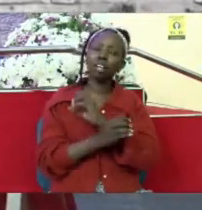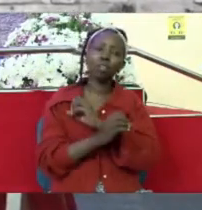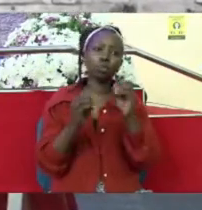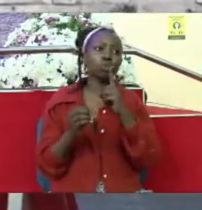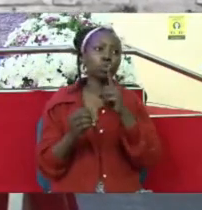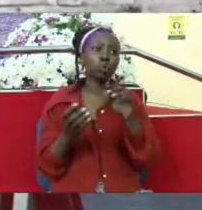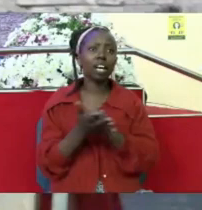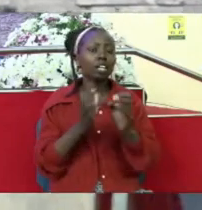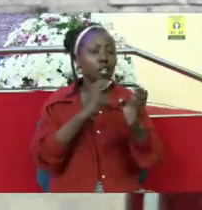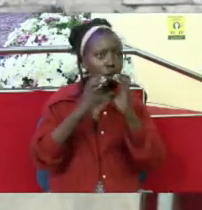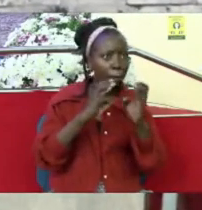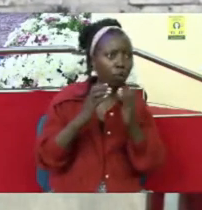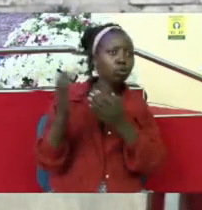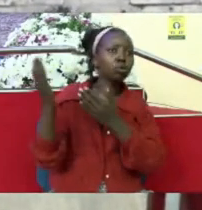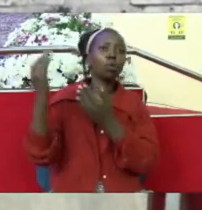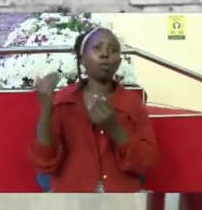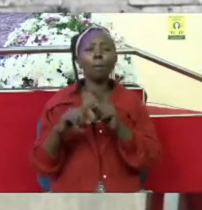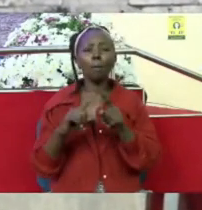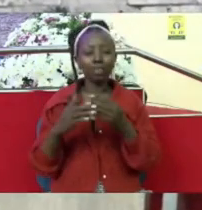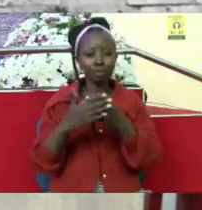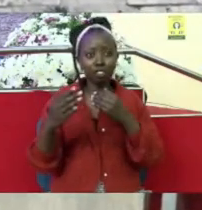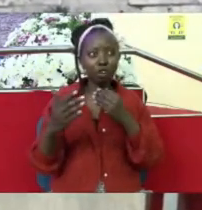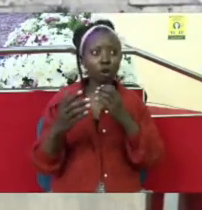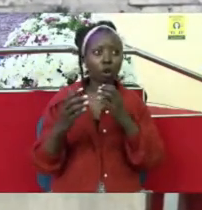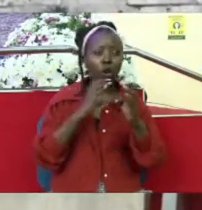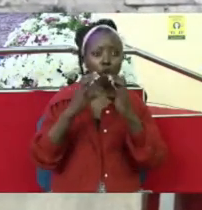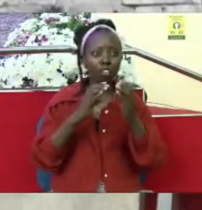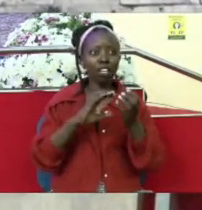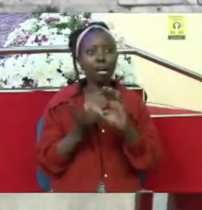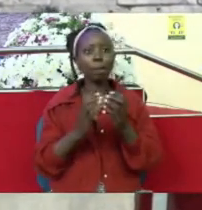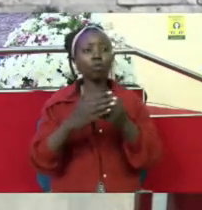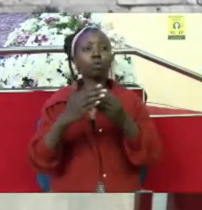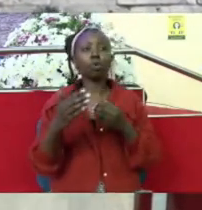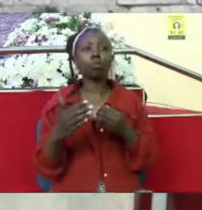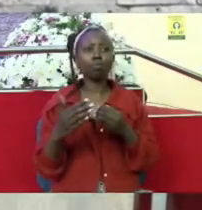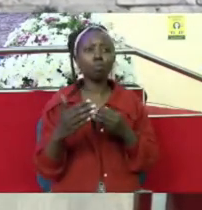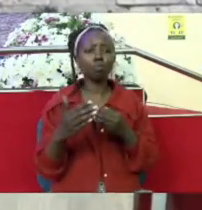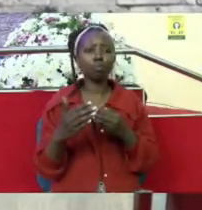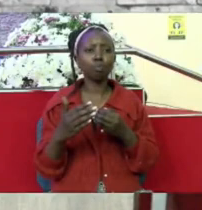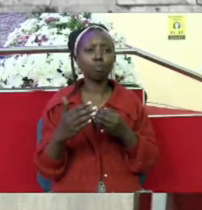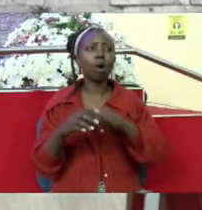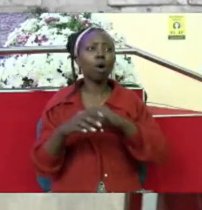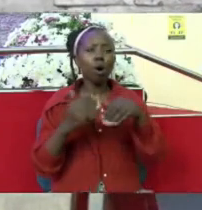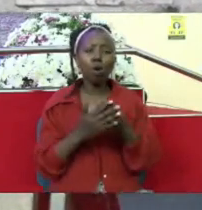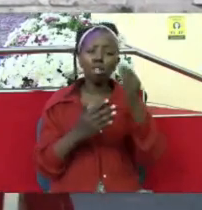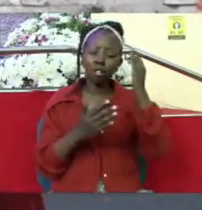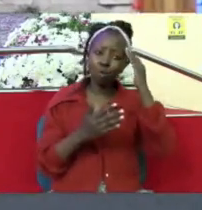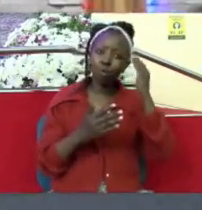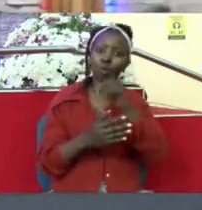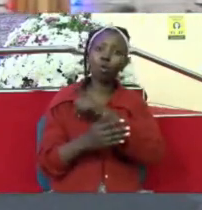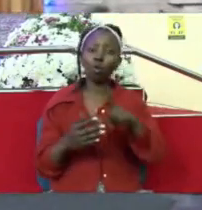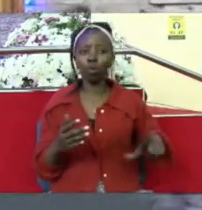But before we talk about hope, it is talking about hope to people that know their God. The Bible says in the book